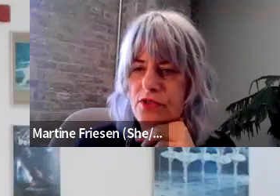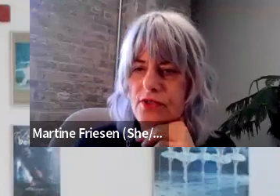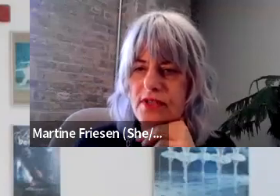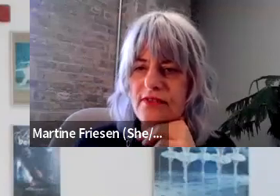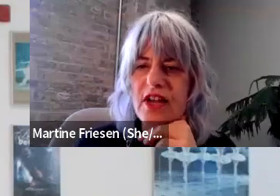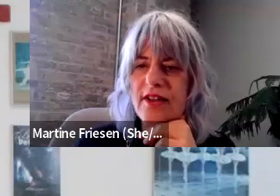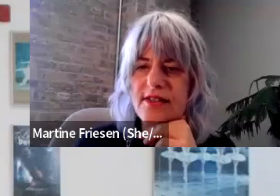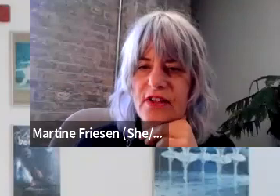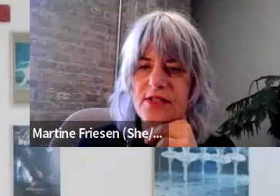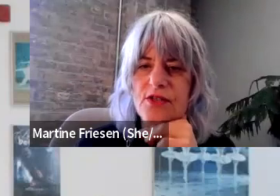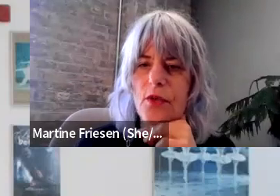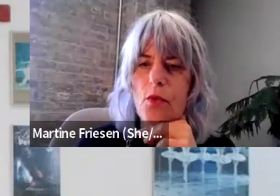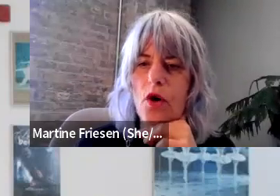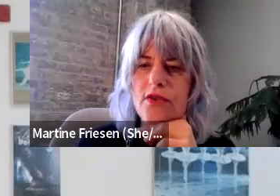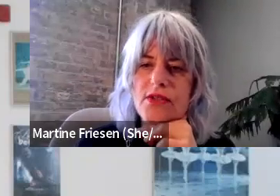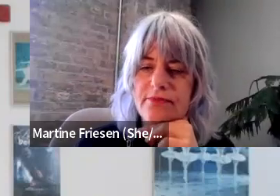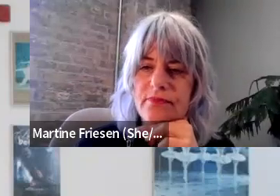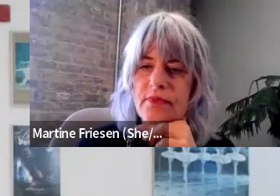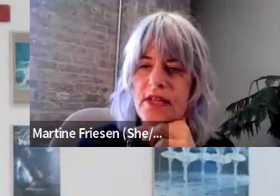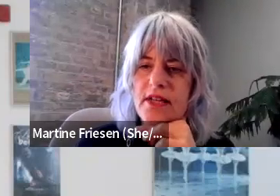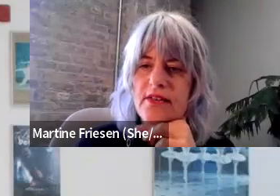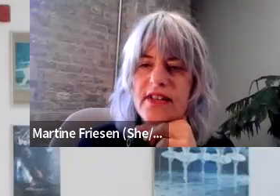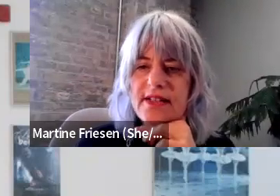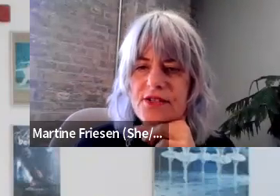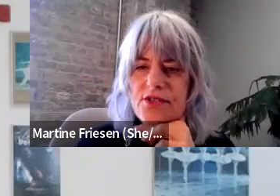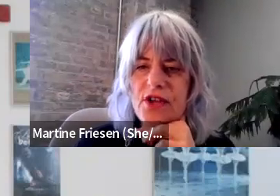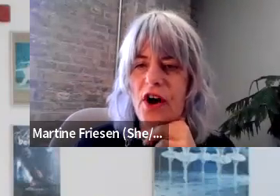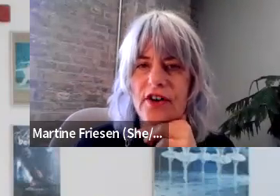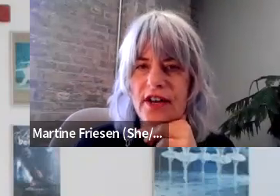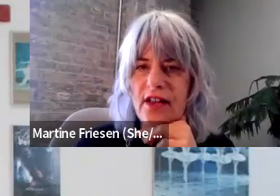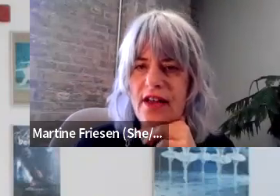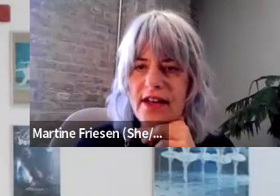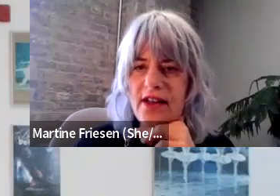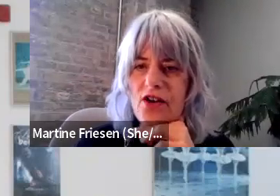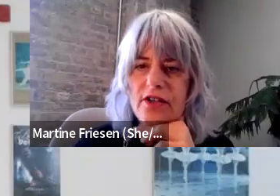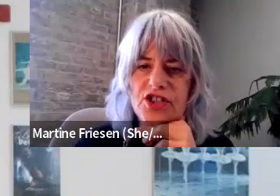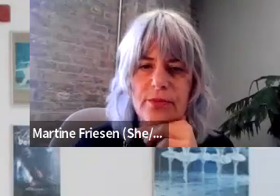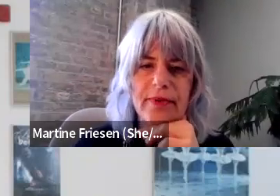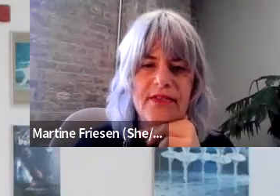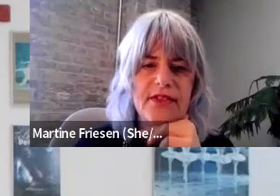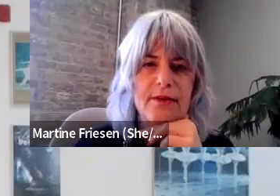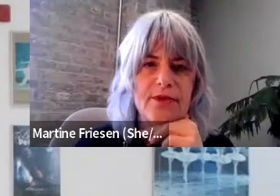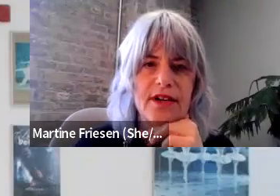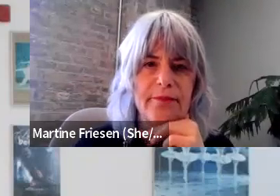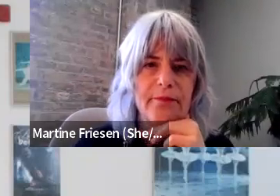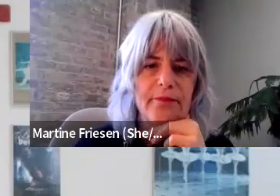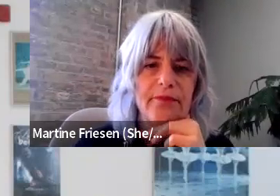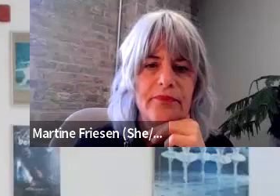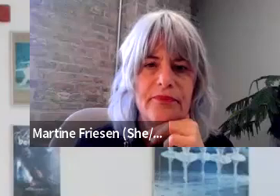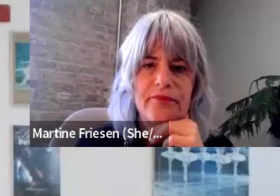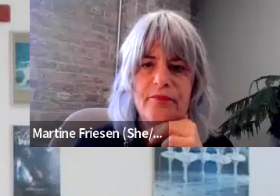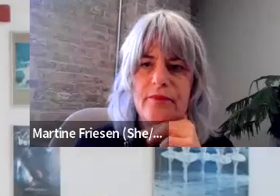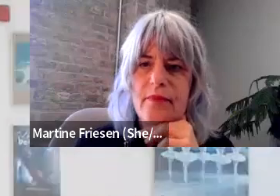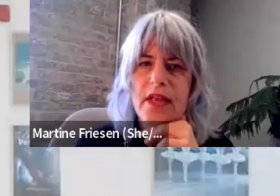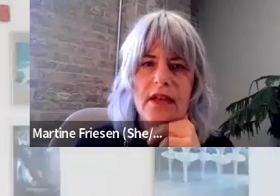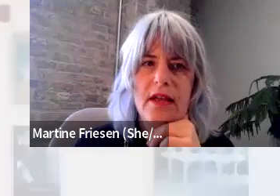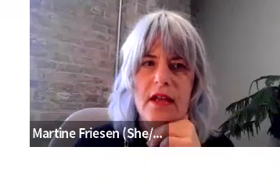colorful posters of dance events on the walls. The dancers are in a line and all jumping at the same time.